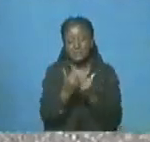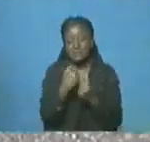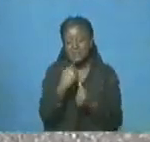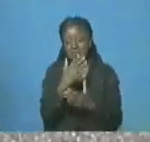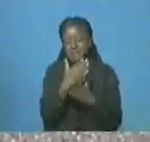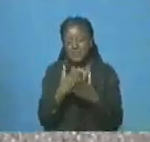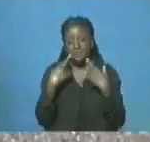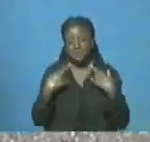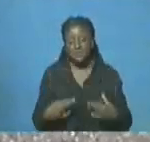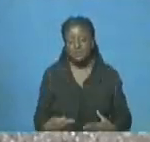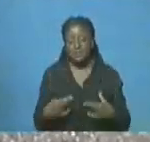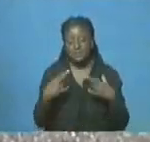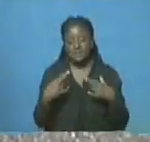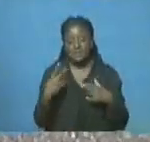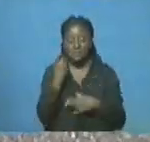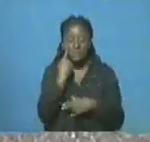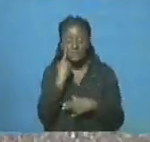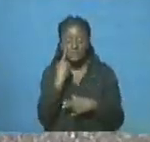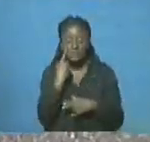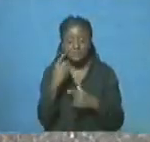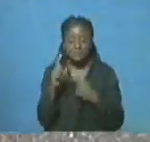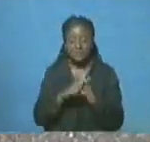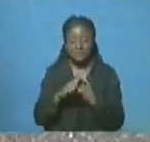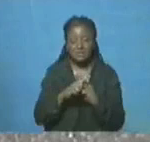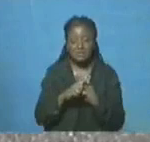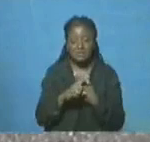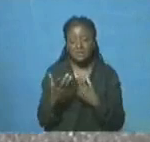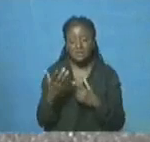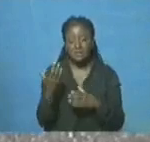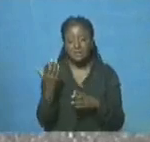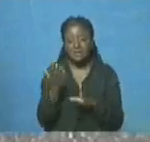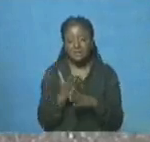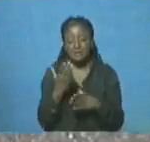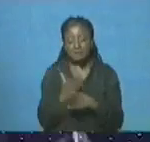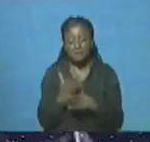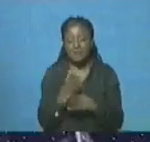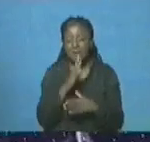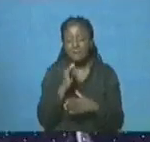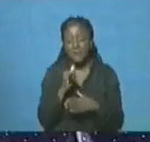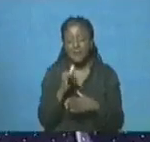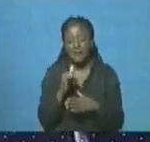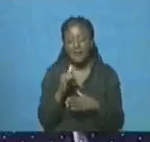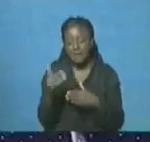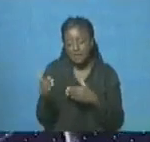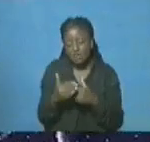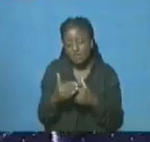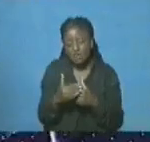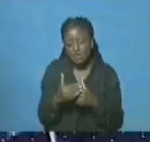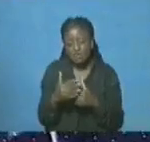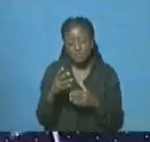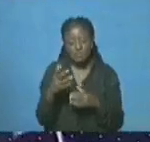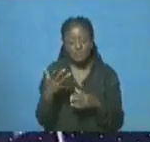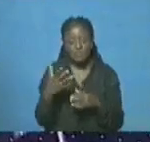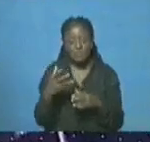of the community in recent months have been plagued with a number of close calls with canines. Persons were